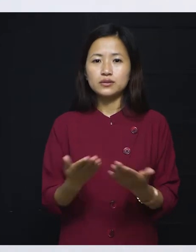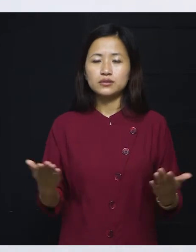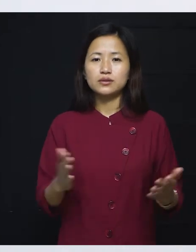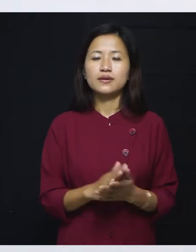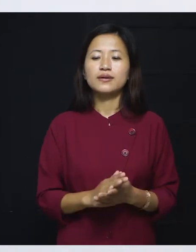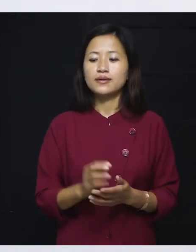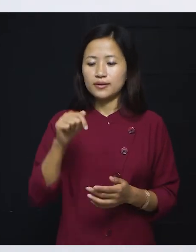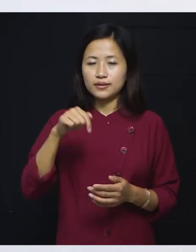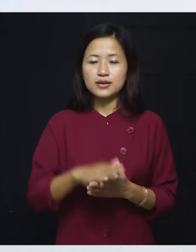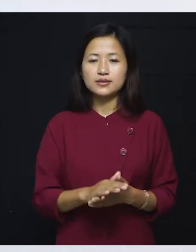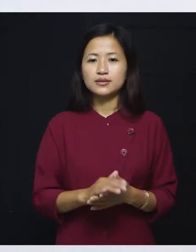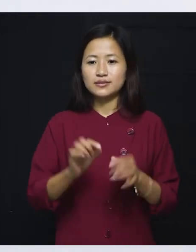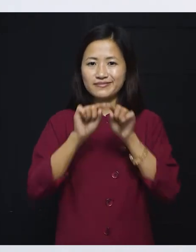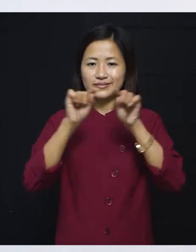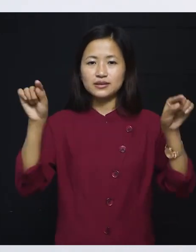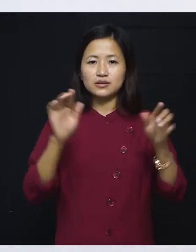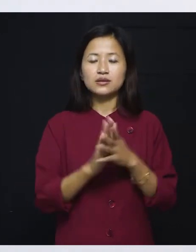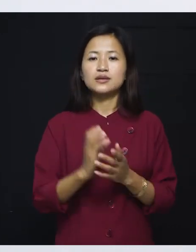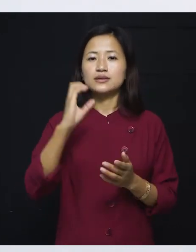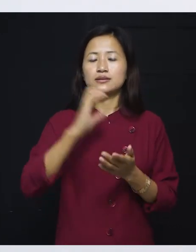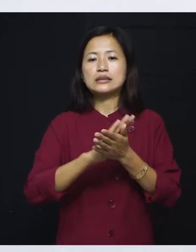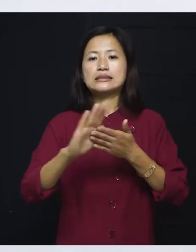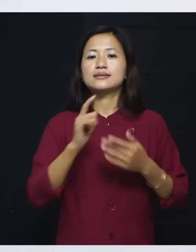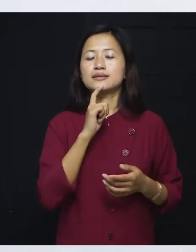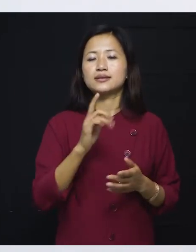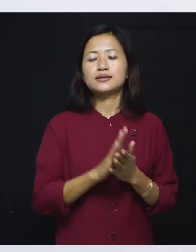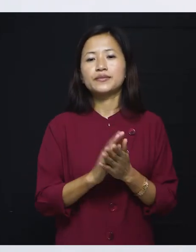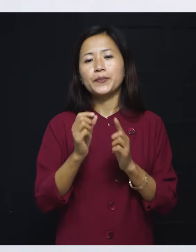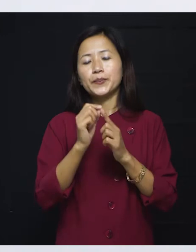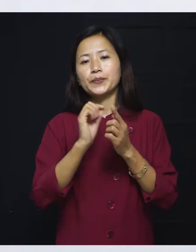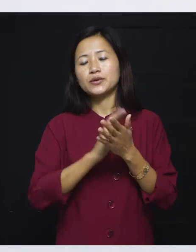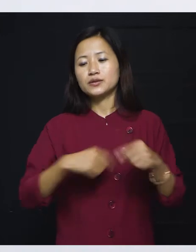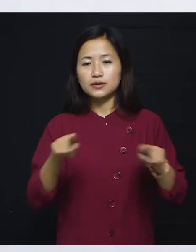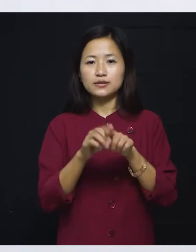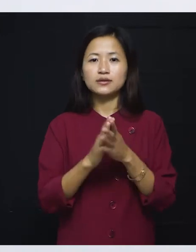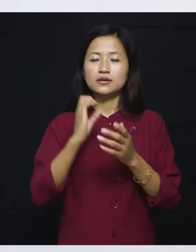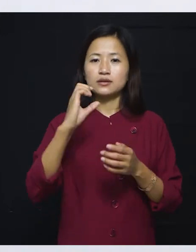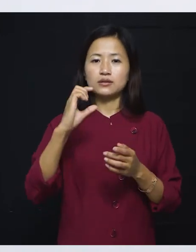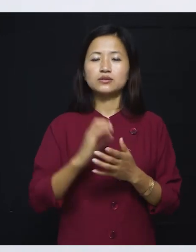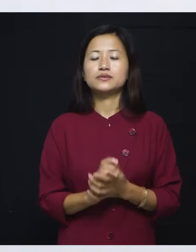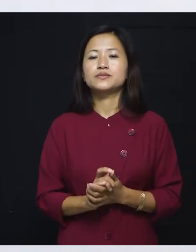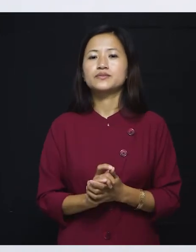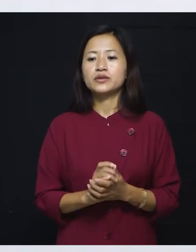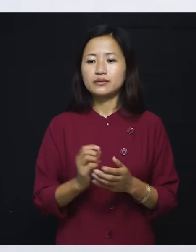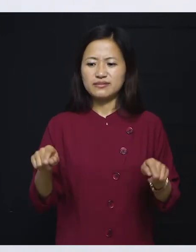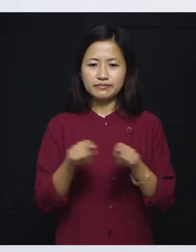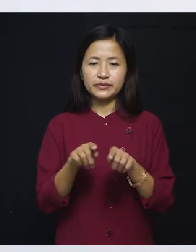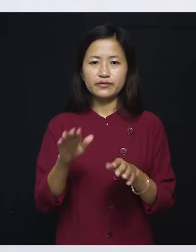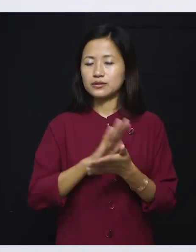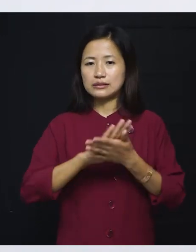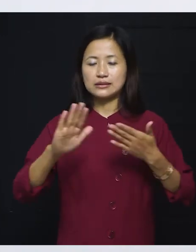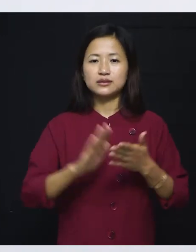here is the sentence, though our chapter only says the phrase and the clause. Phrases and clauses can never be